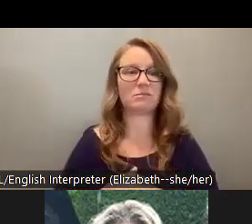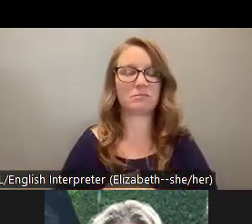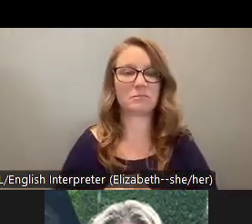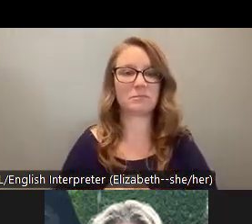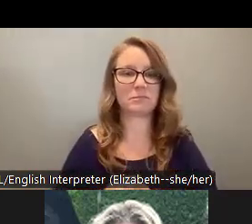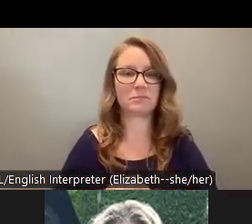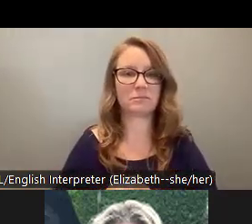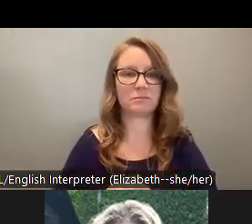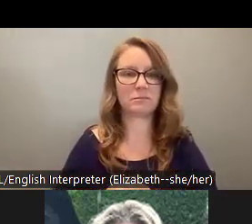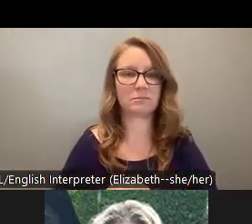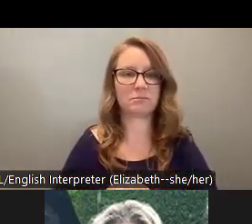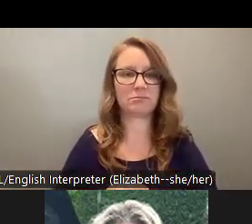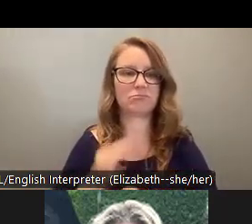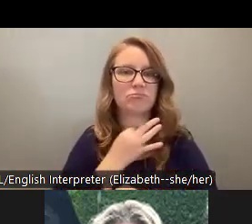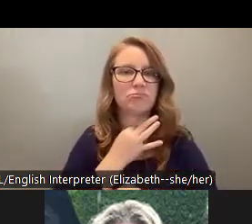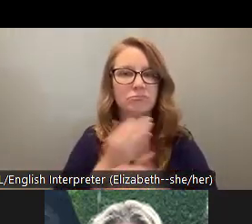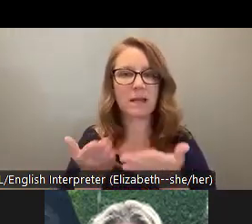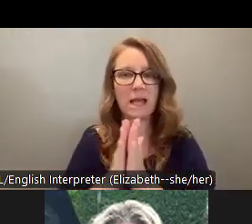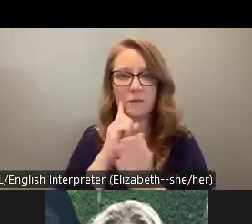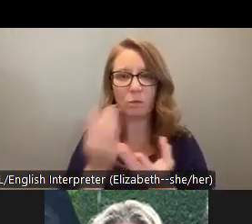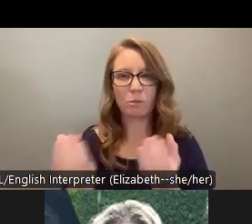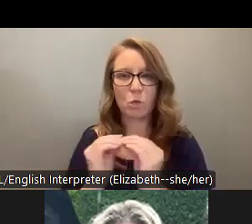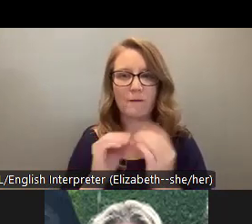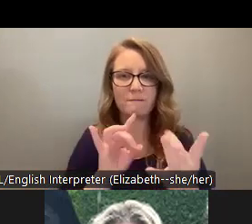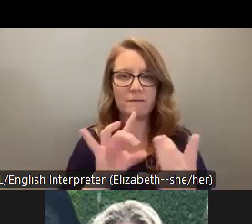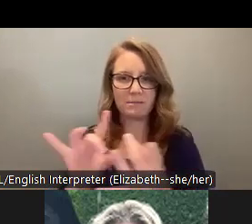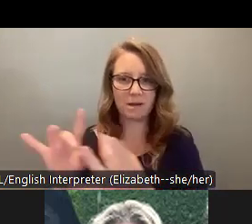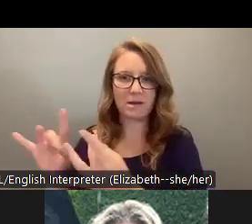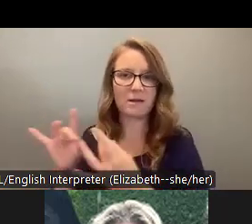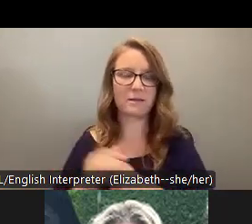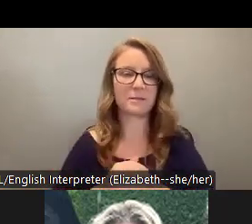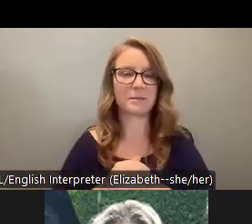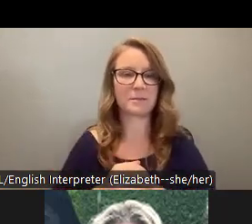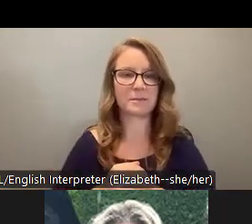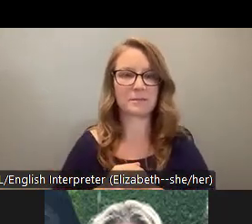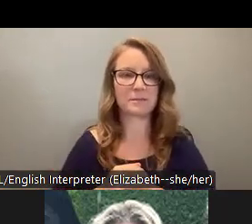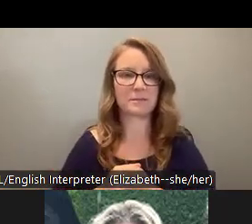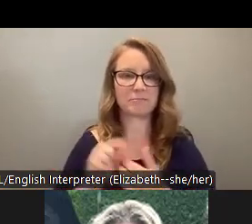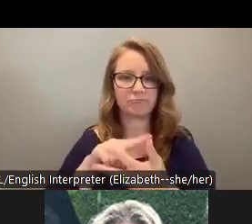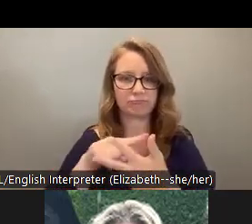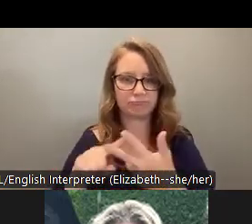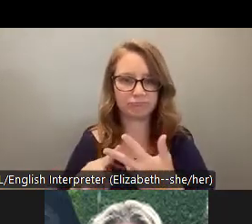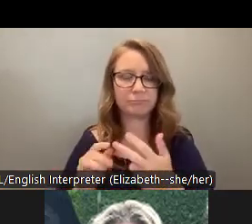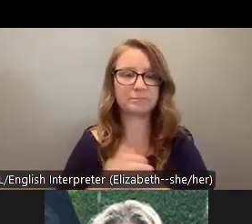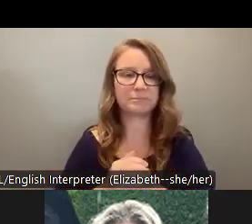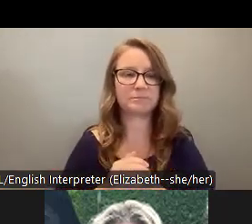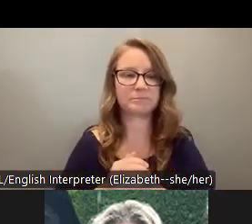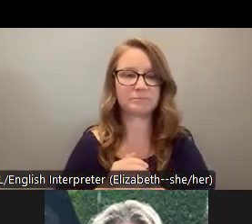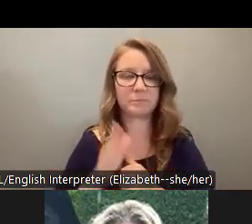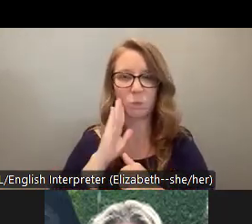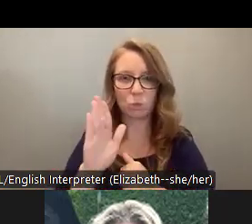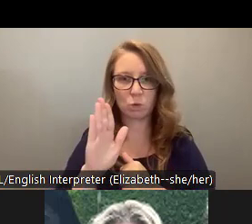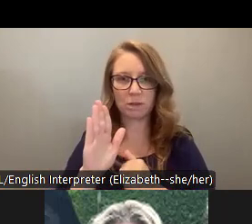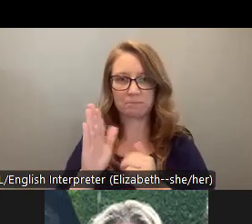um, get additional feedback on directly for those options. So we'll give you guys a couple minutes here